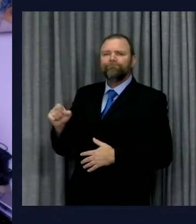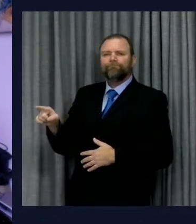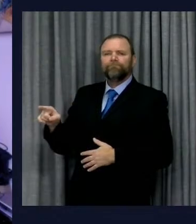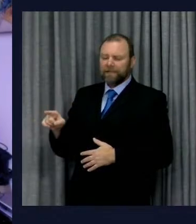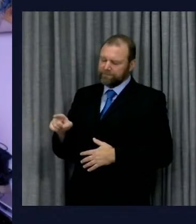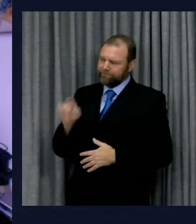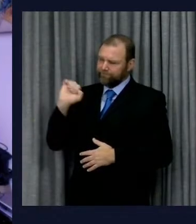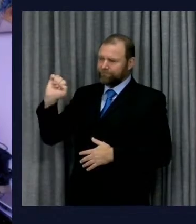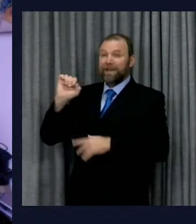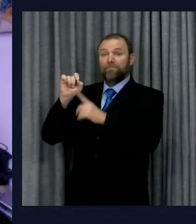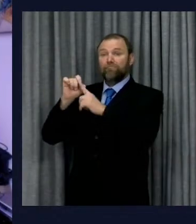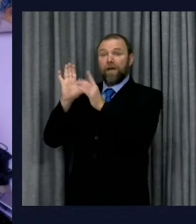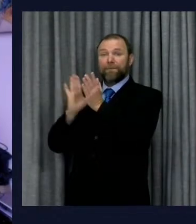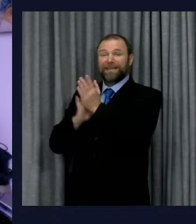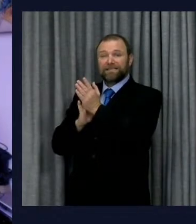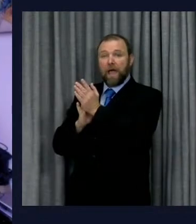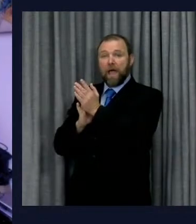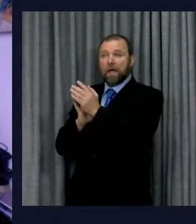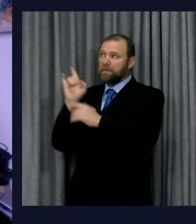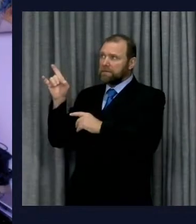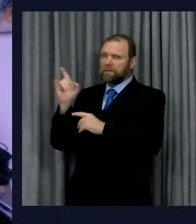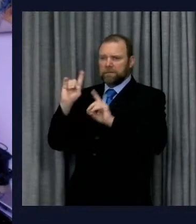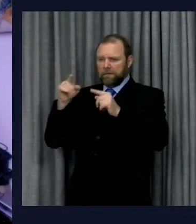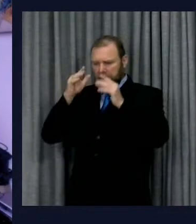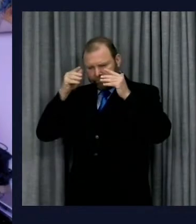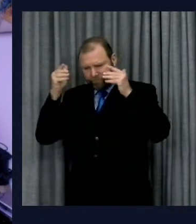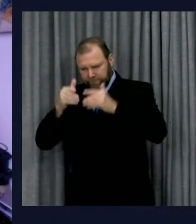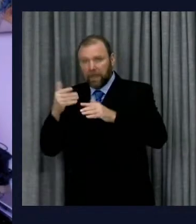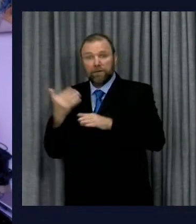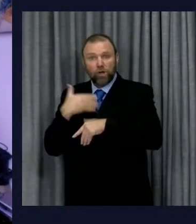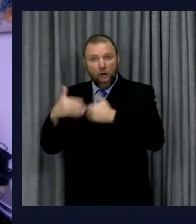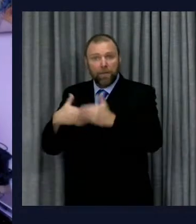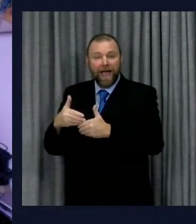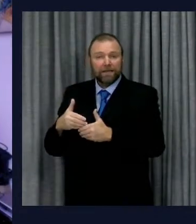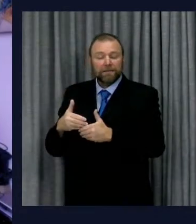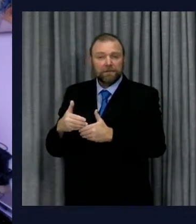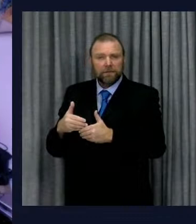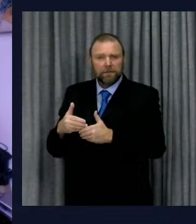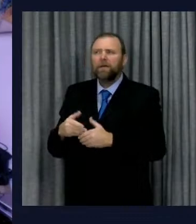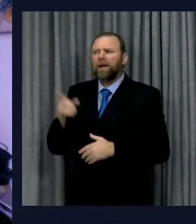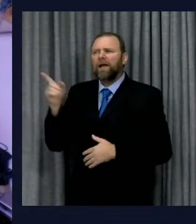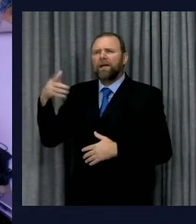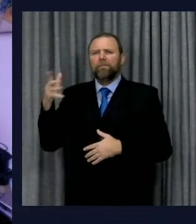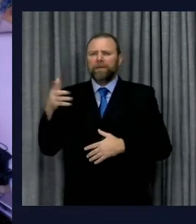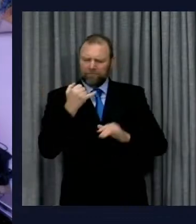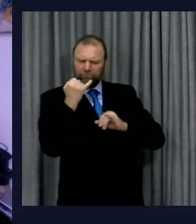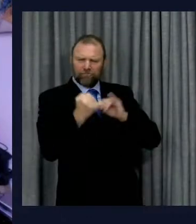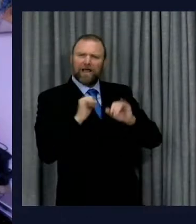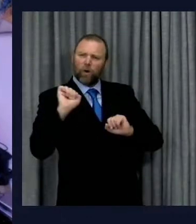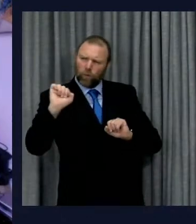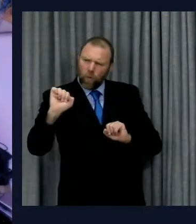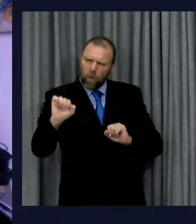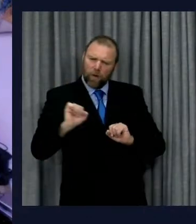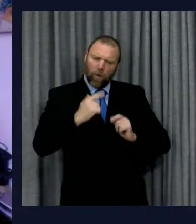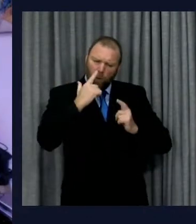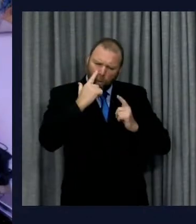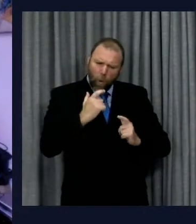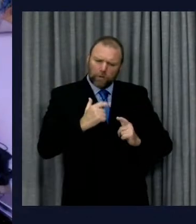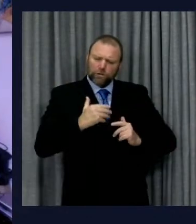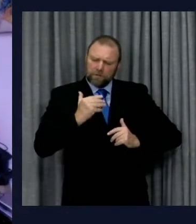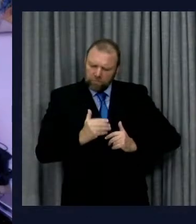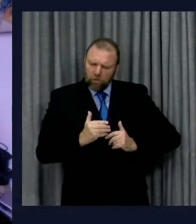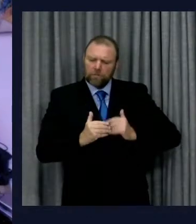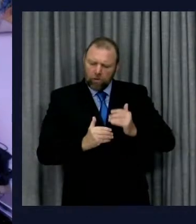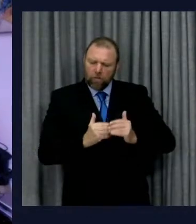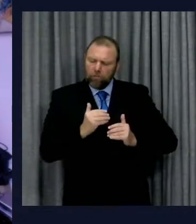hand from the Prime Minister that is to blame? And despite criticisms over your cautious approach, you have led in protecting the interests of